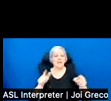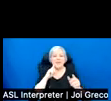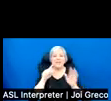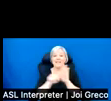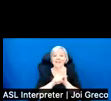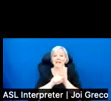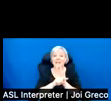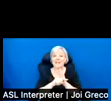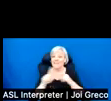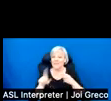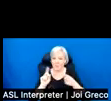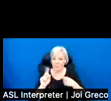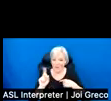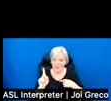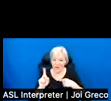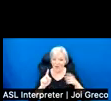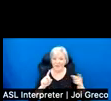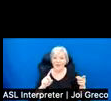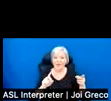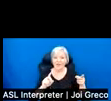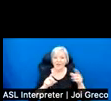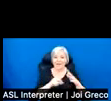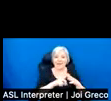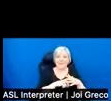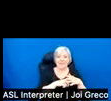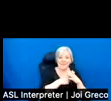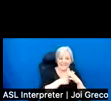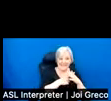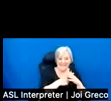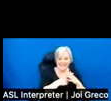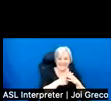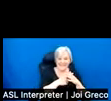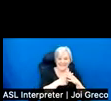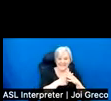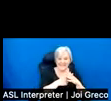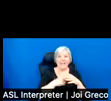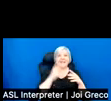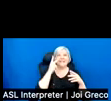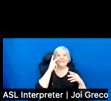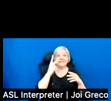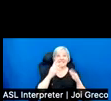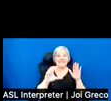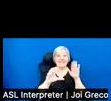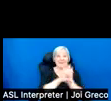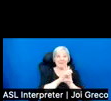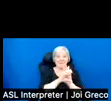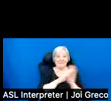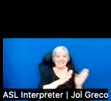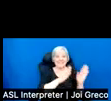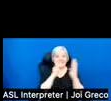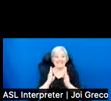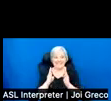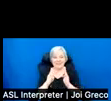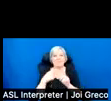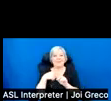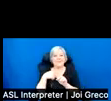at the beginning of the image. As soon as the person is shown the image, what you're seeing is the positive